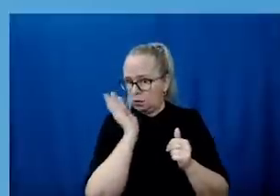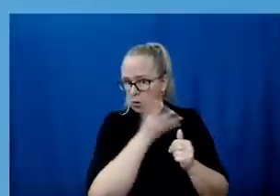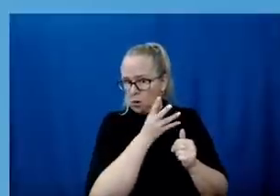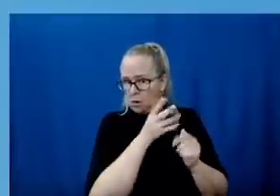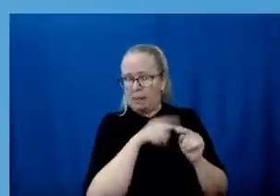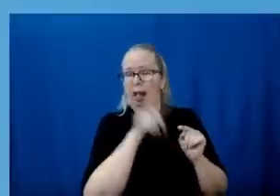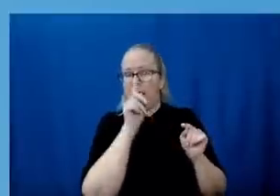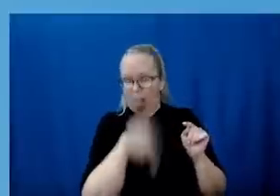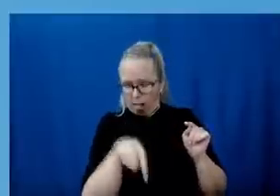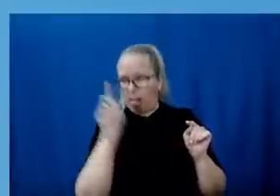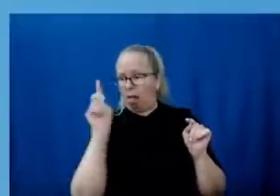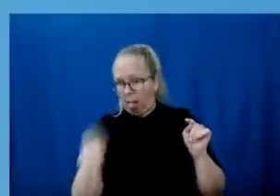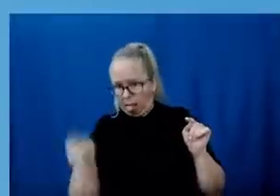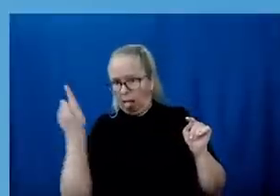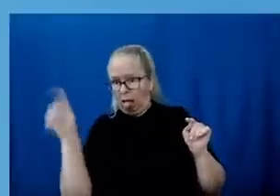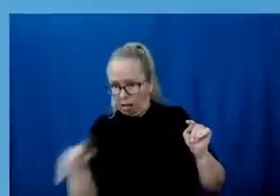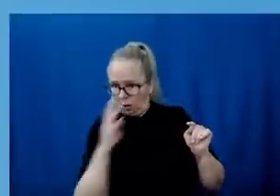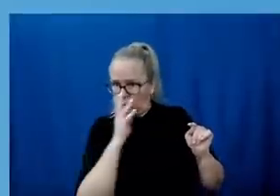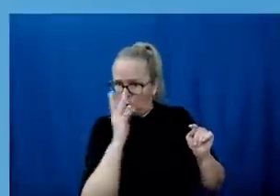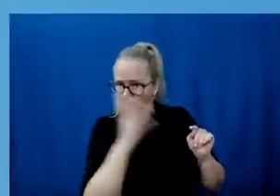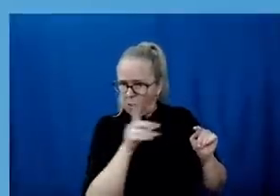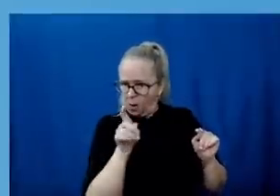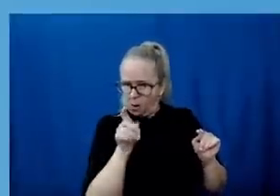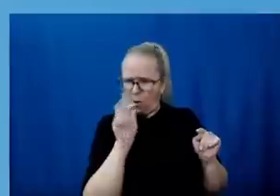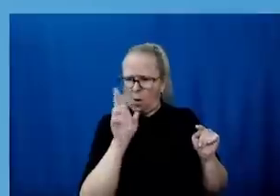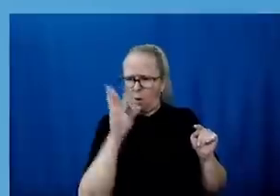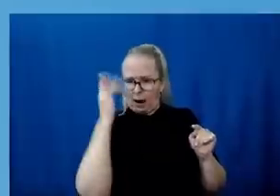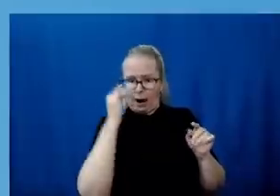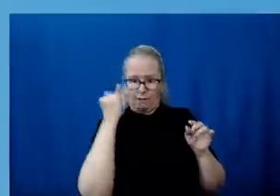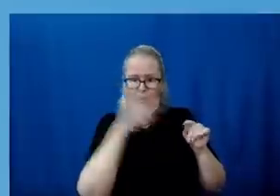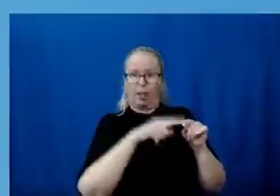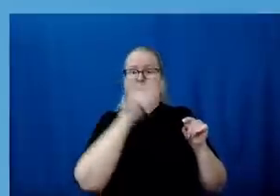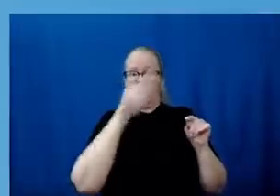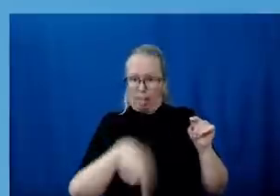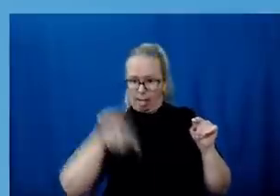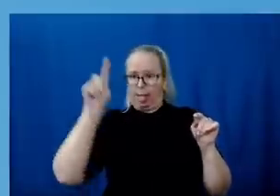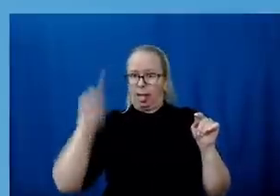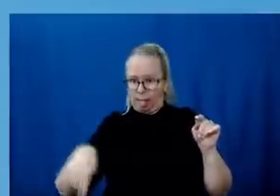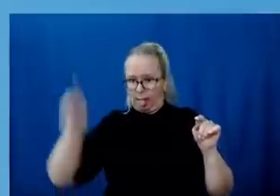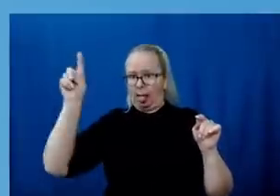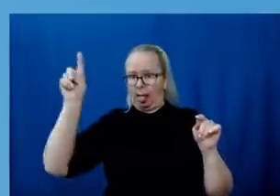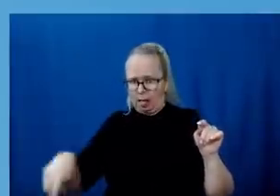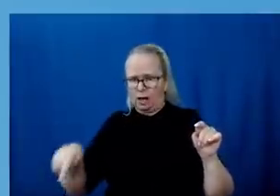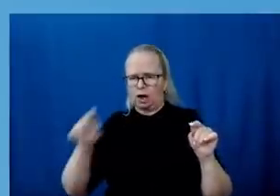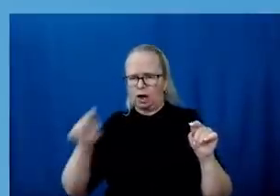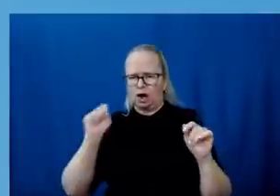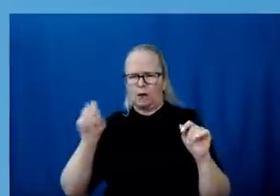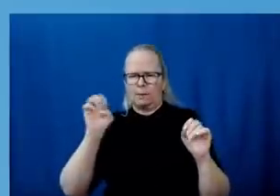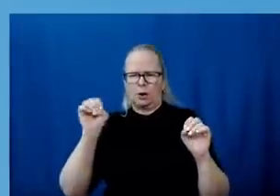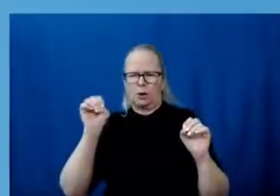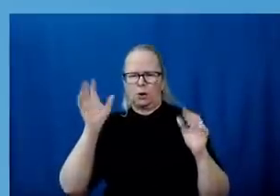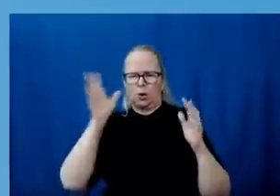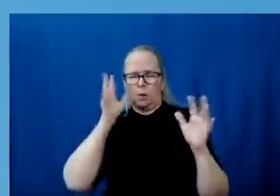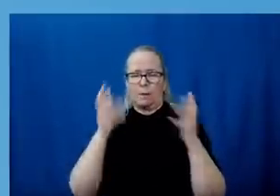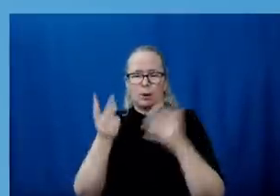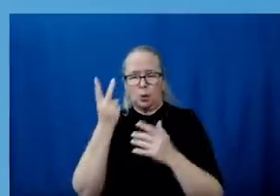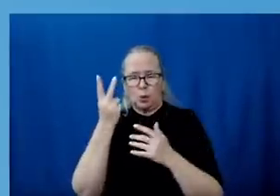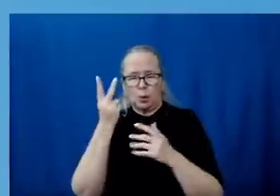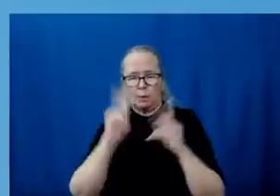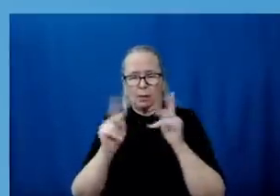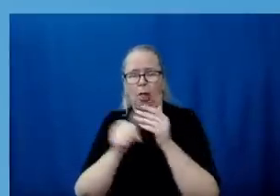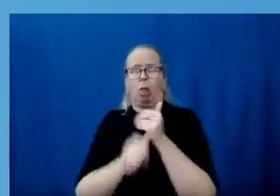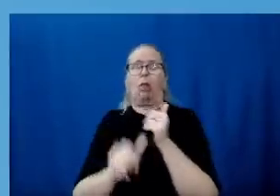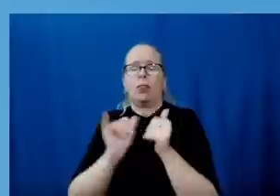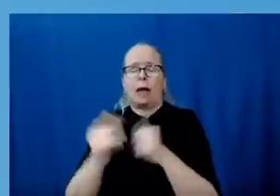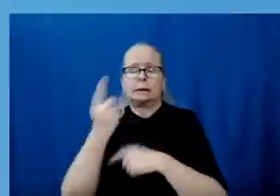to big spikes and drops. Yeah. Because those could be noise in terms of